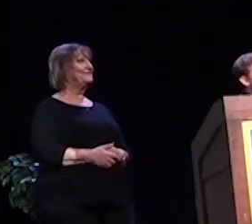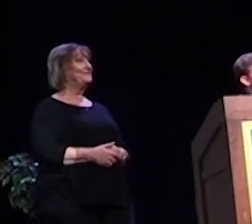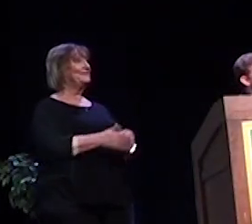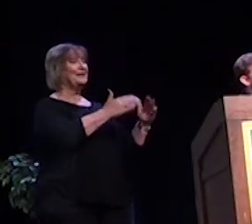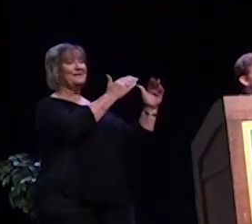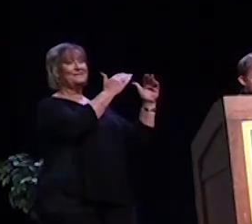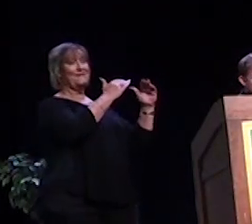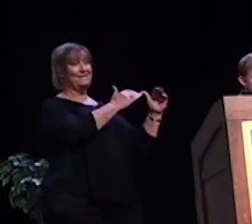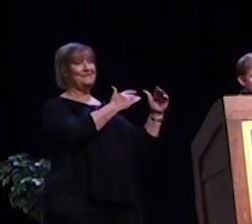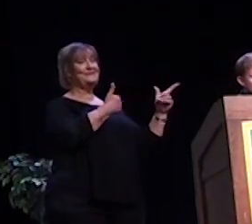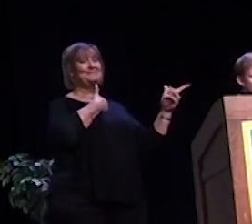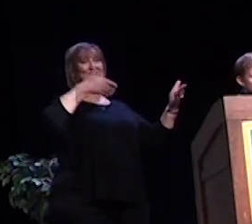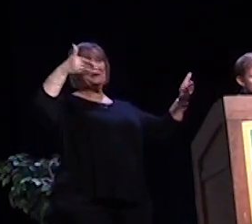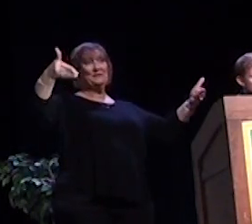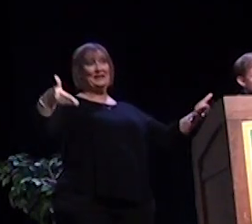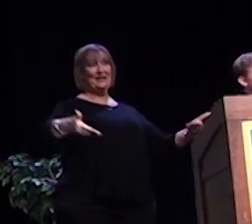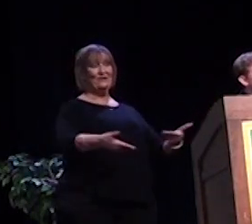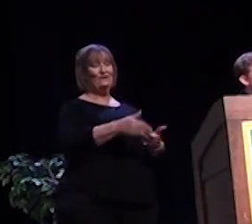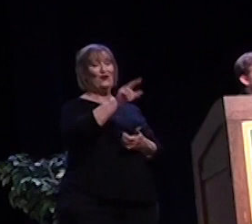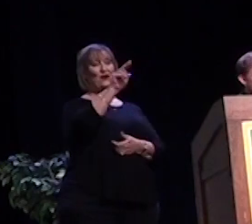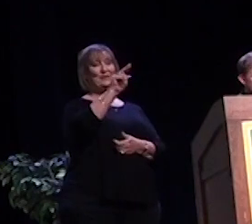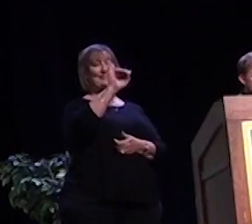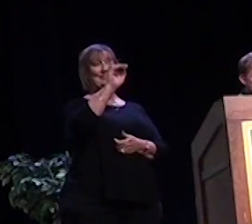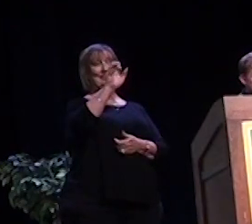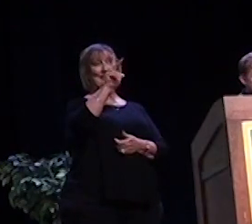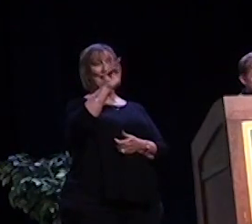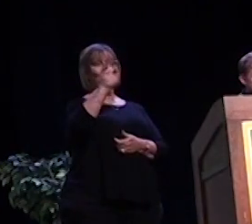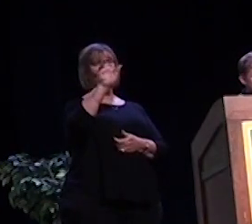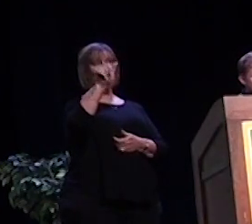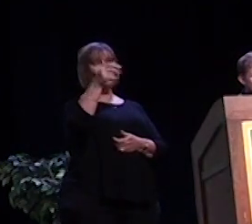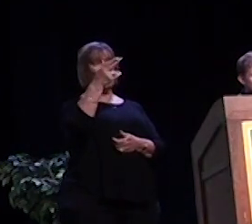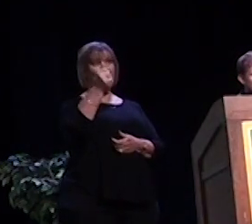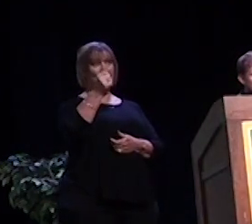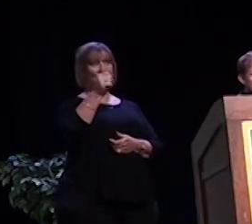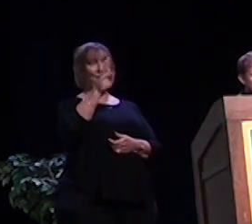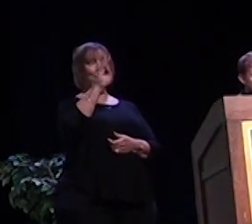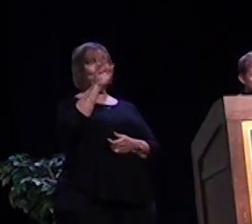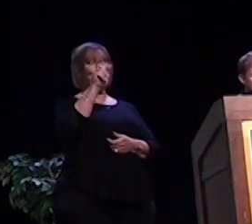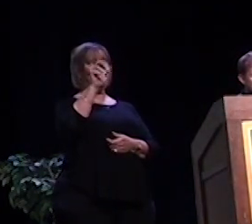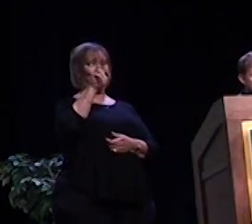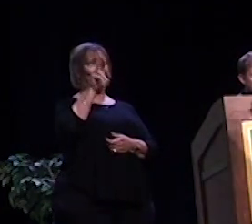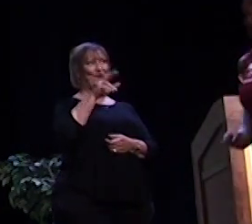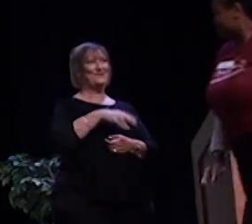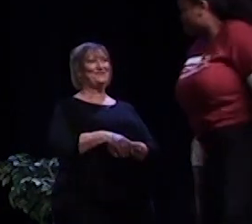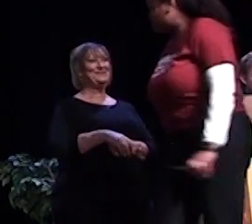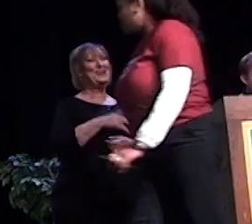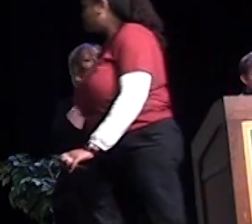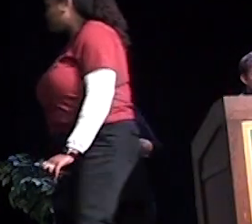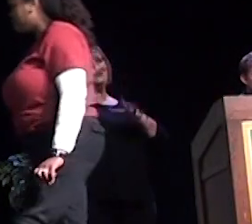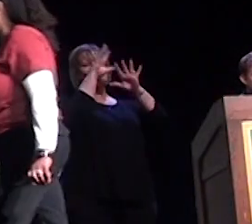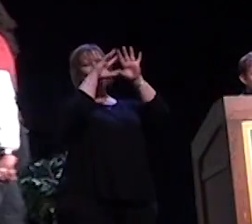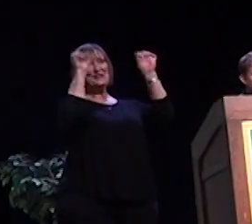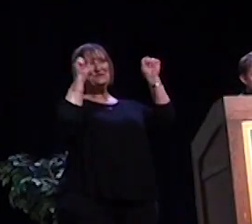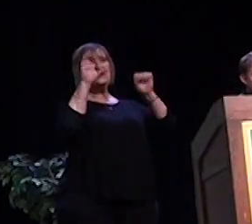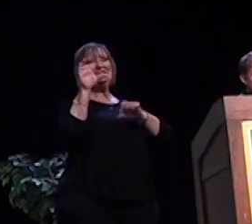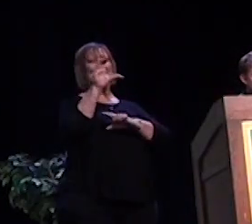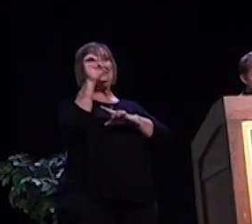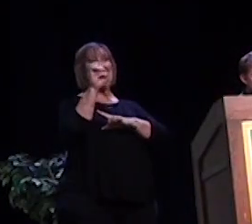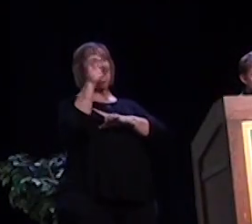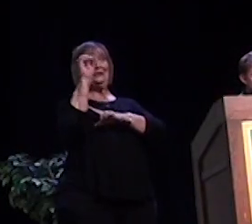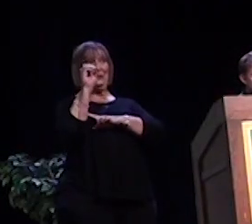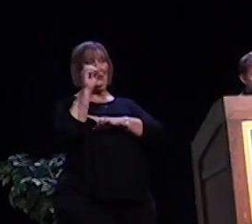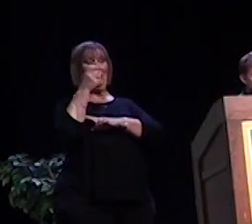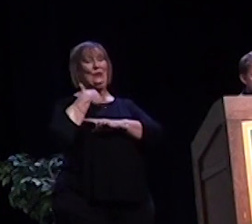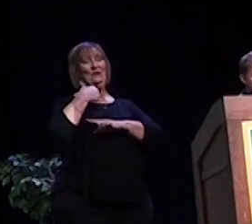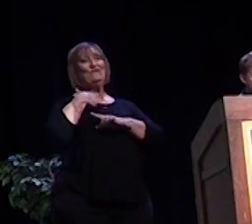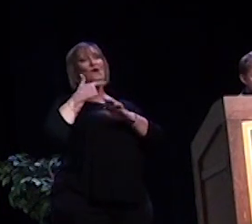Next, I'm going to introduce Nikisha Baker. Nikisha Baker serves as SAMMinistries President and CEO and provides strategic